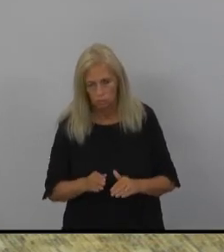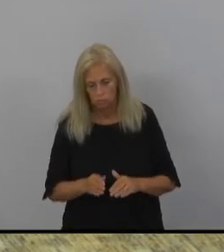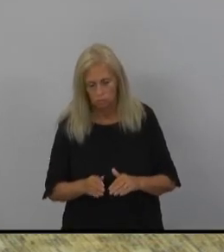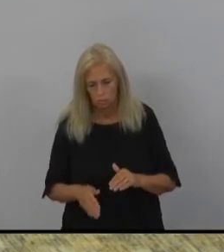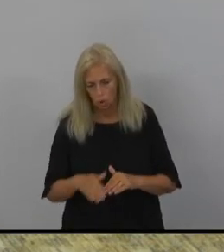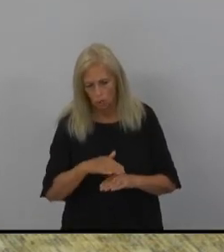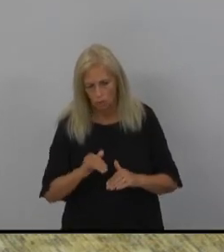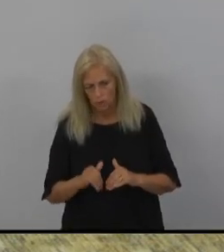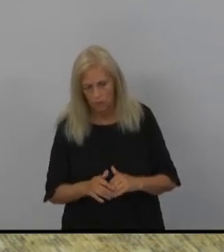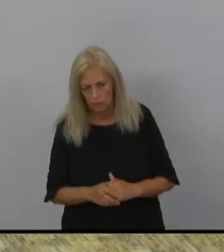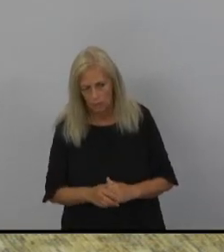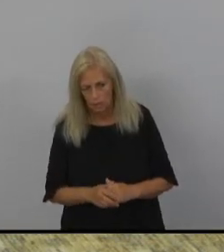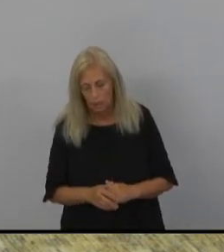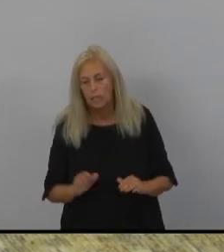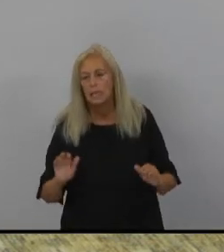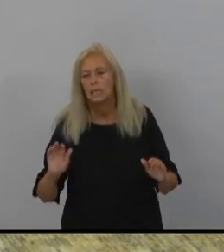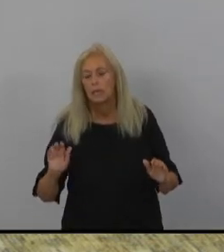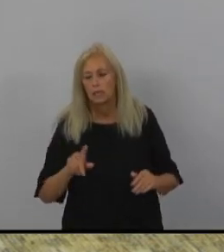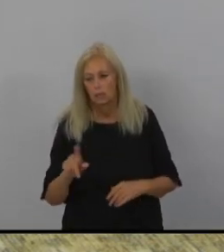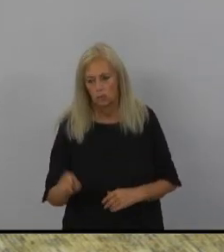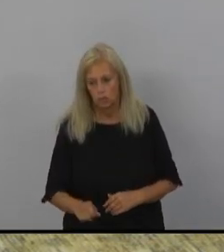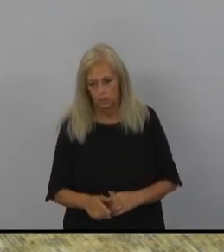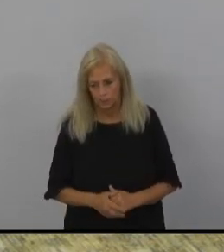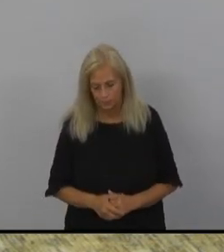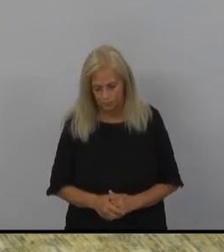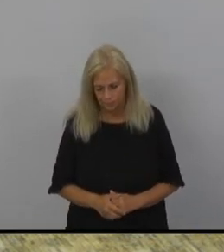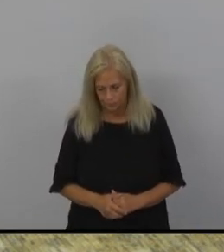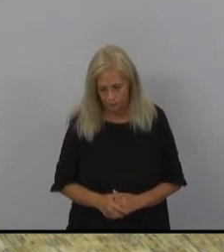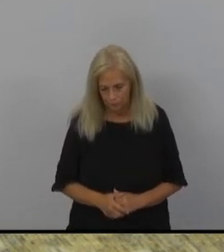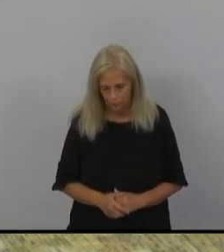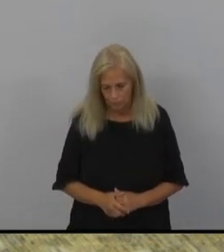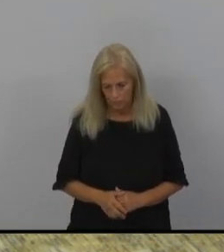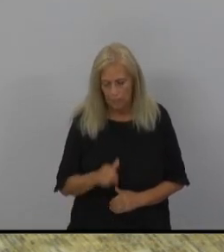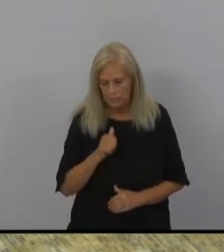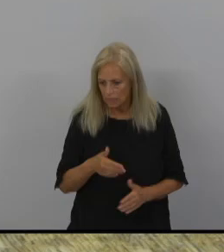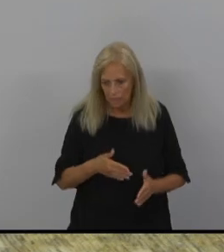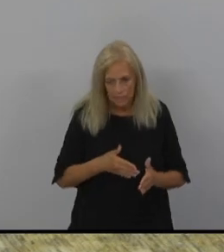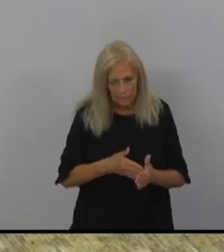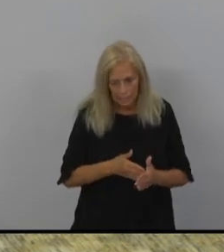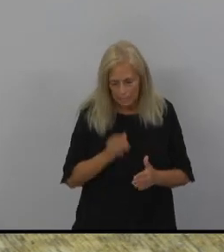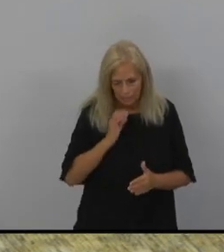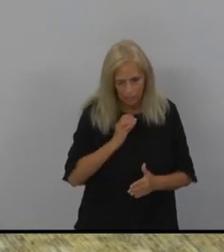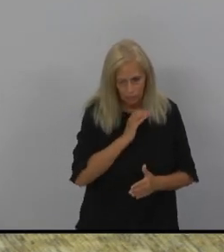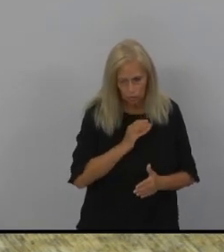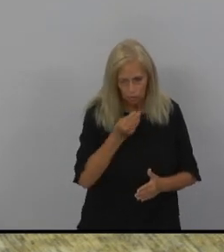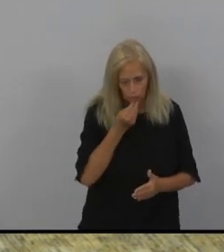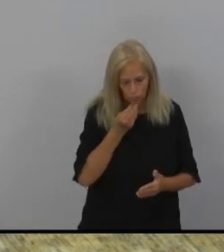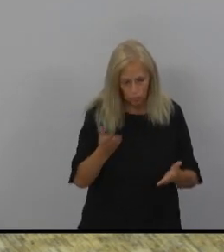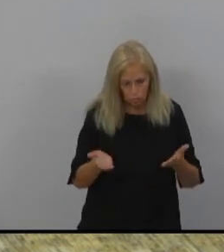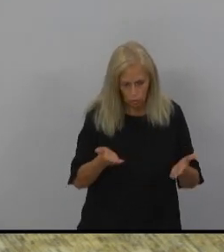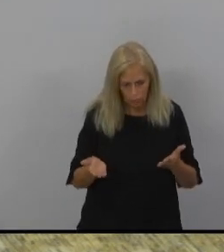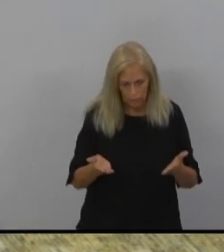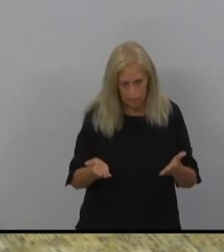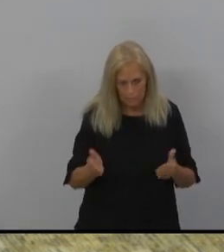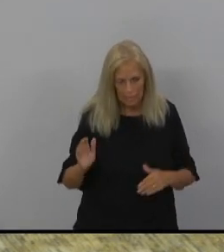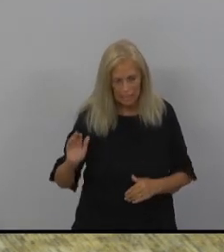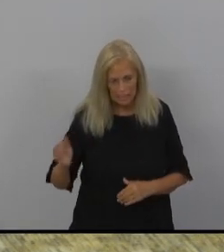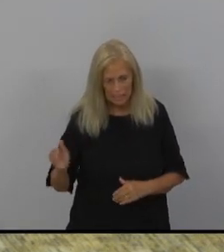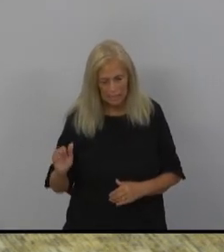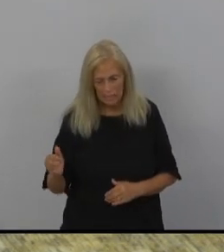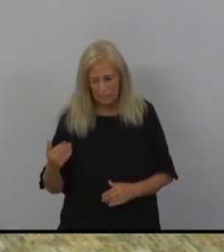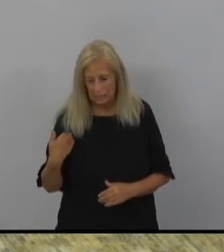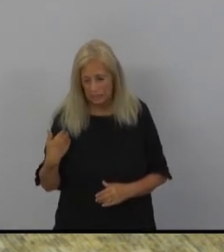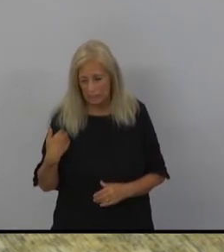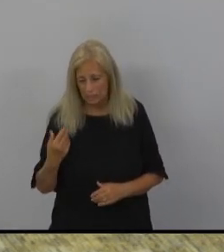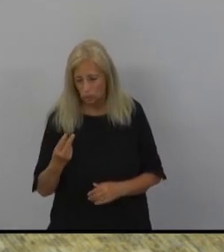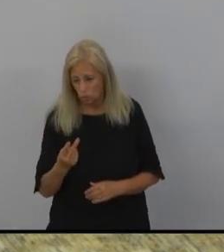like, and this isn't against our cafeteria food service, anyway, seems like for the past 2 or